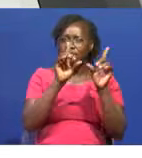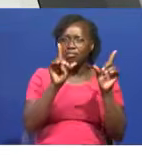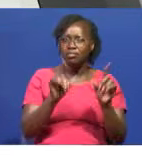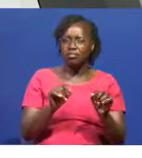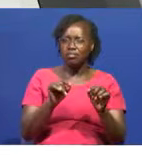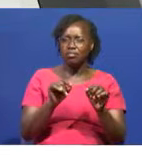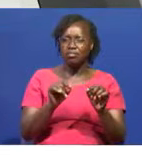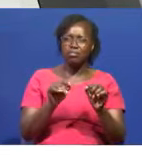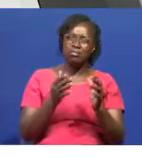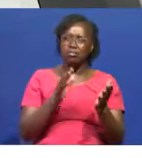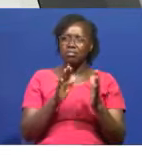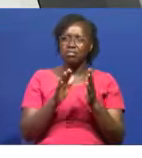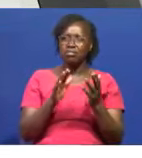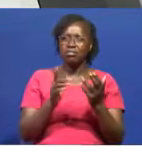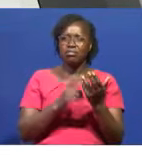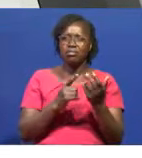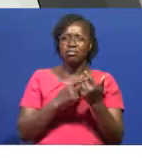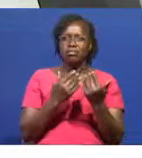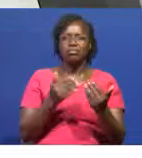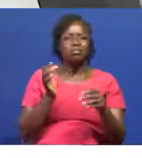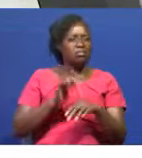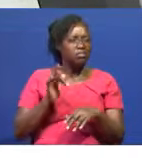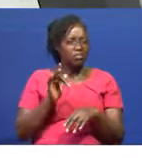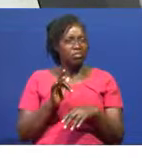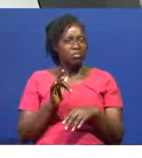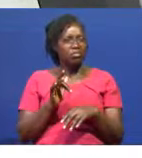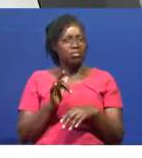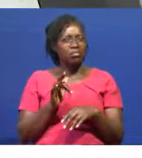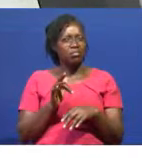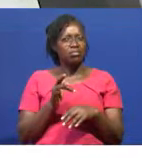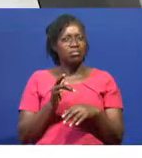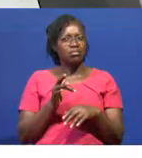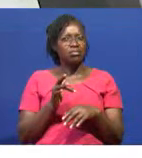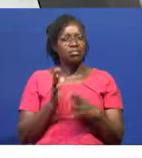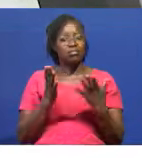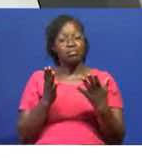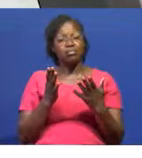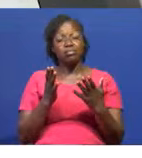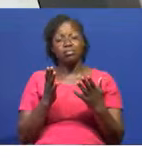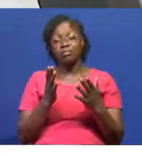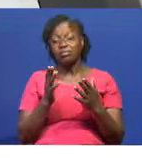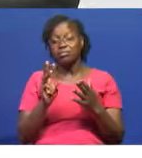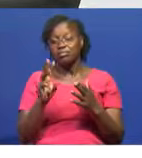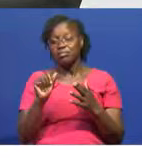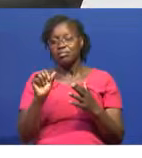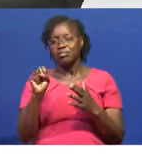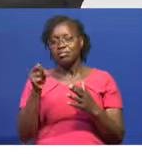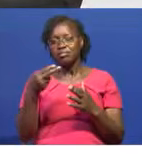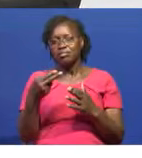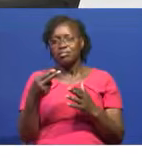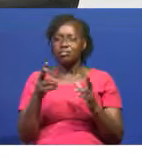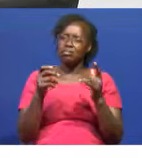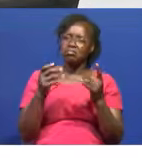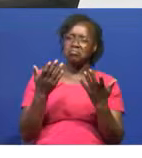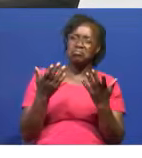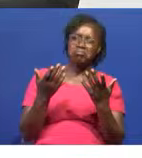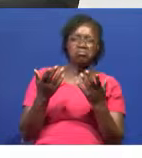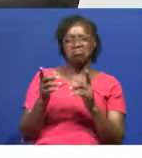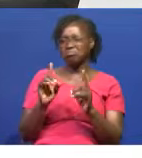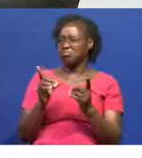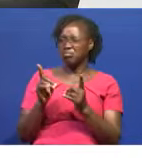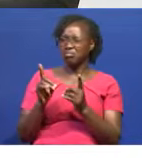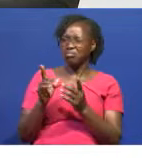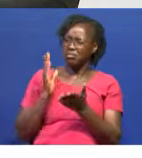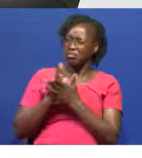Could you give us maybe how many children are affected by WASH issues? Well, we may not have actual data